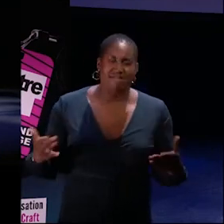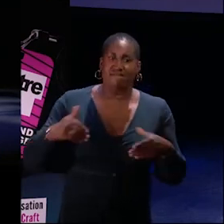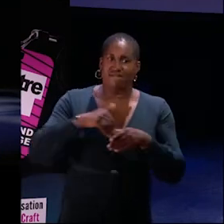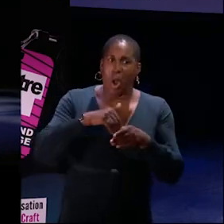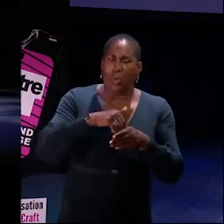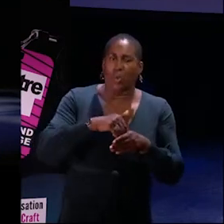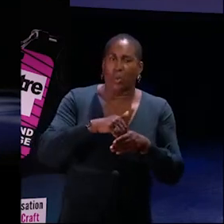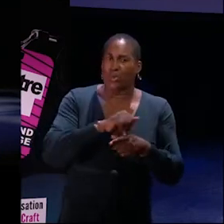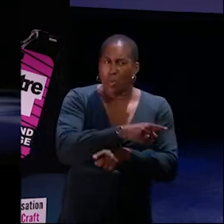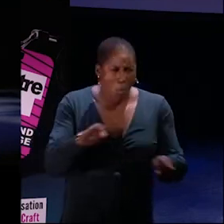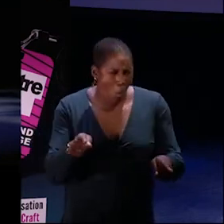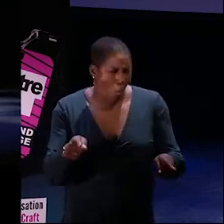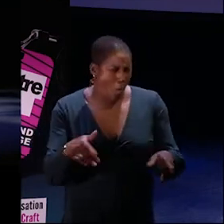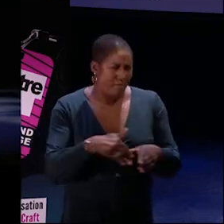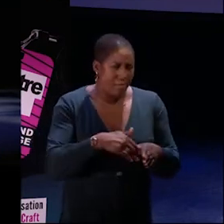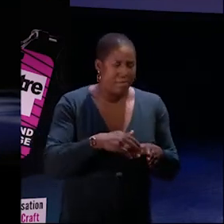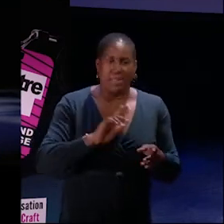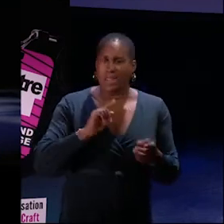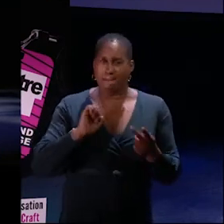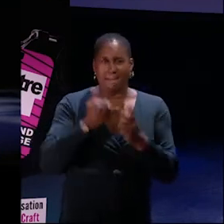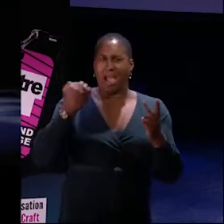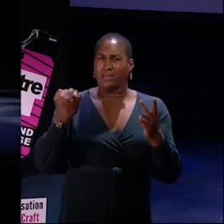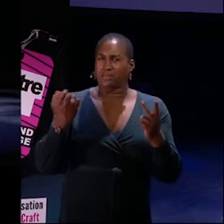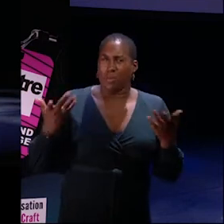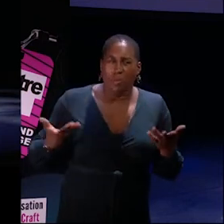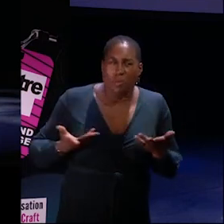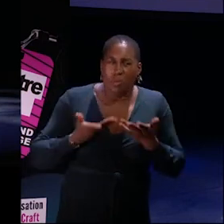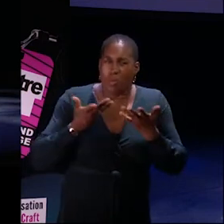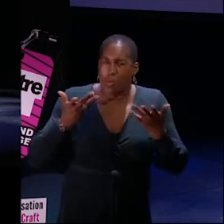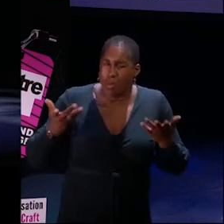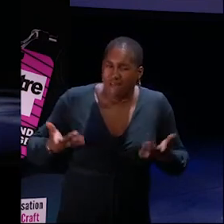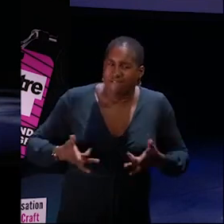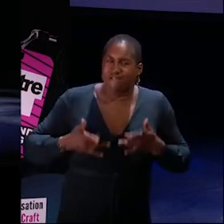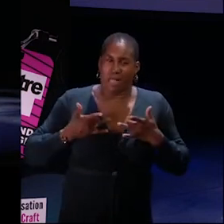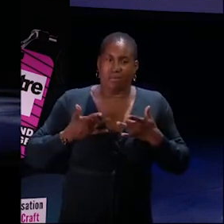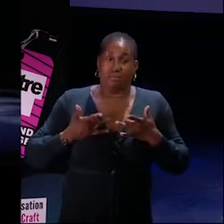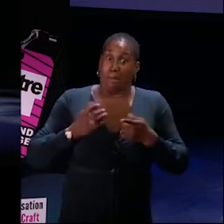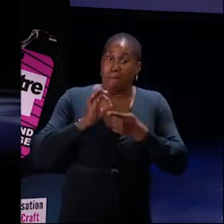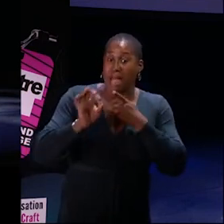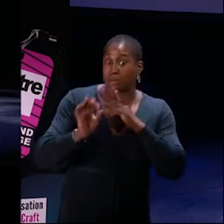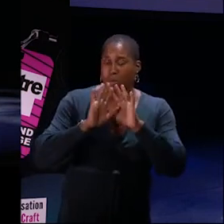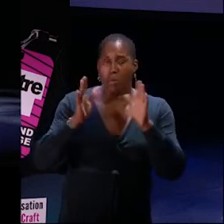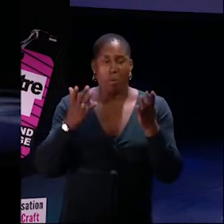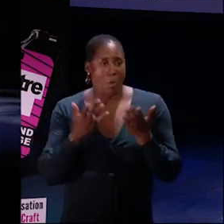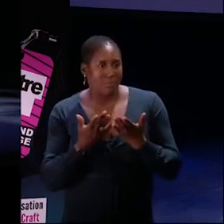the impacts of climate change are being felt the most around the world, where they're being felt the most here,